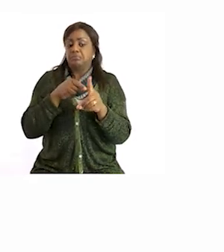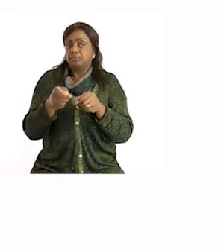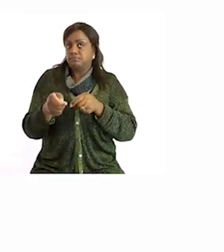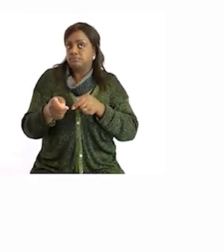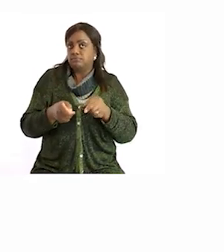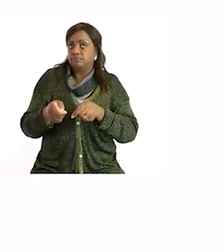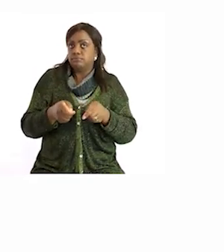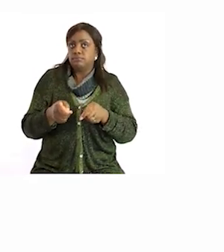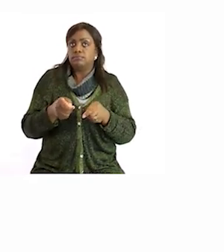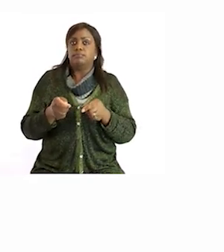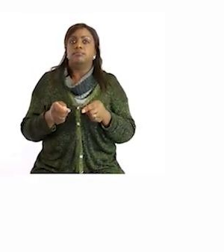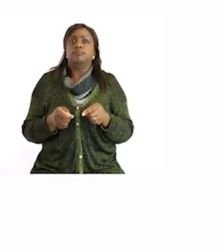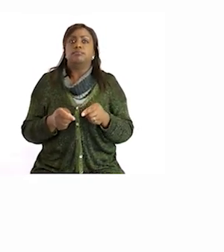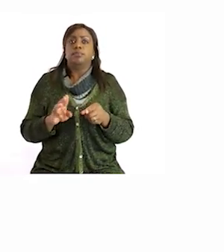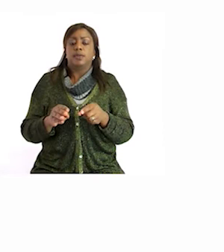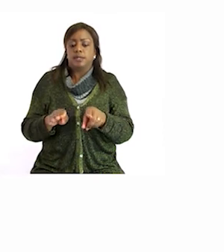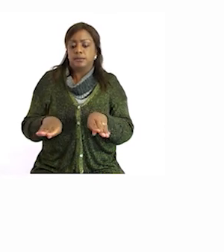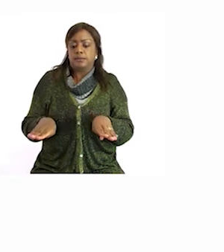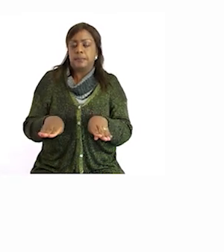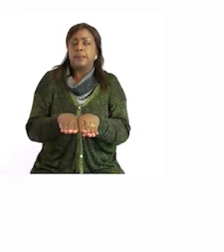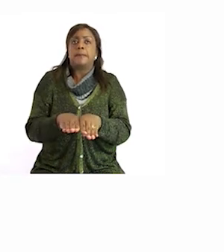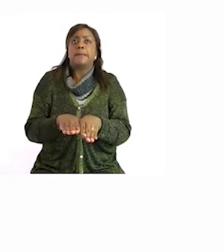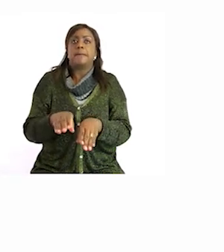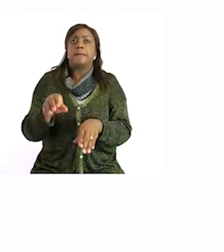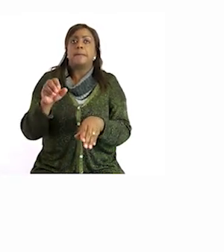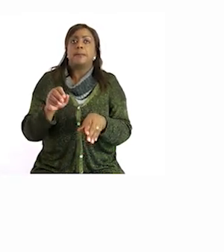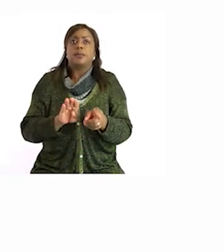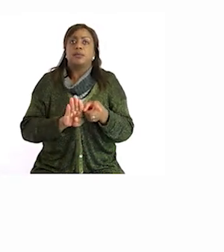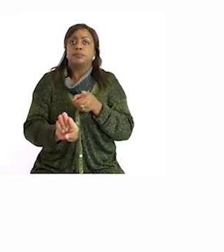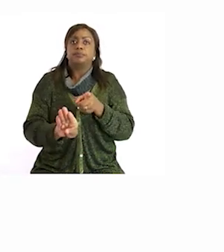control and protects the testes.